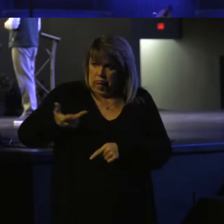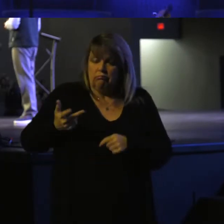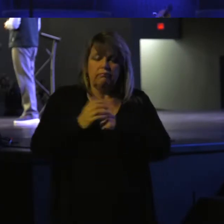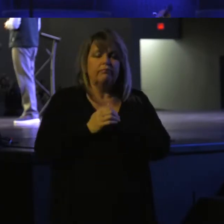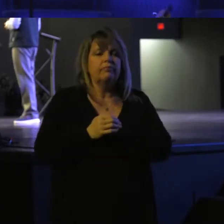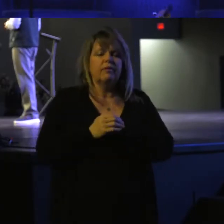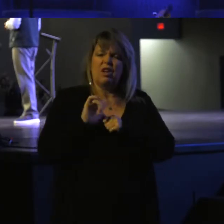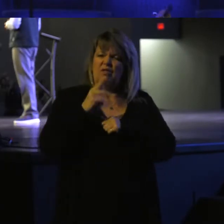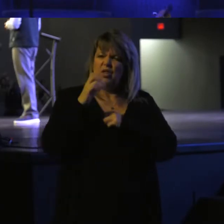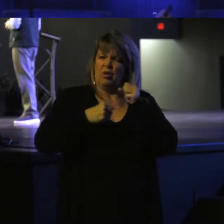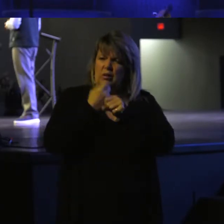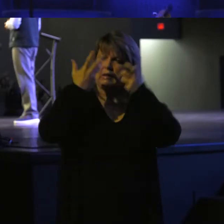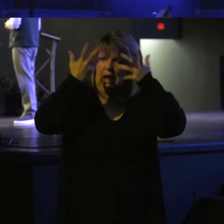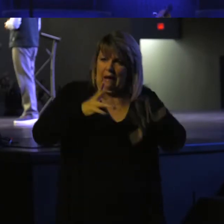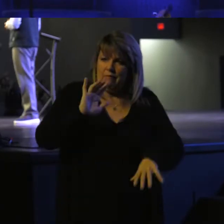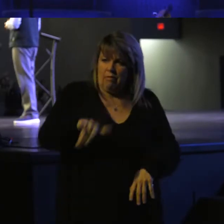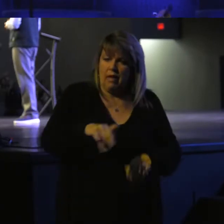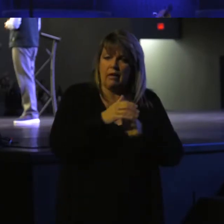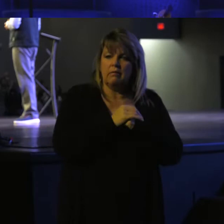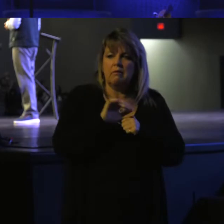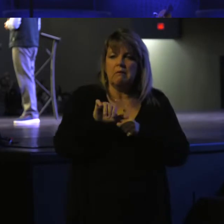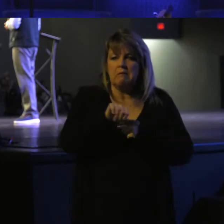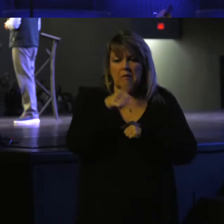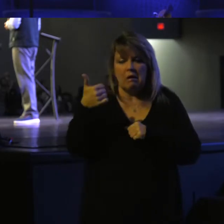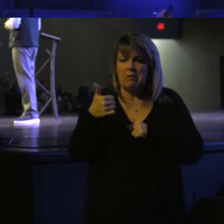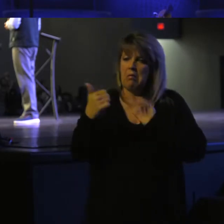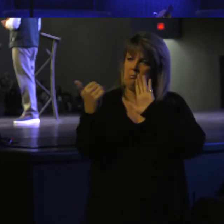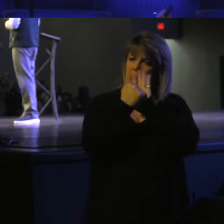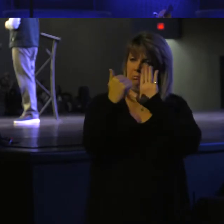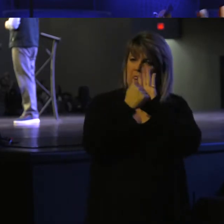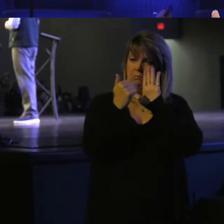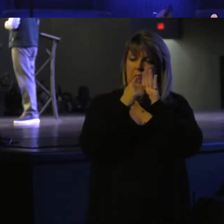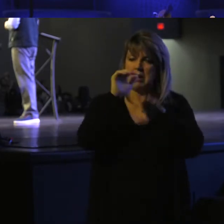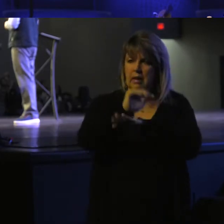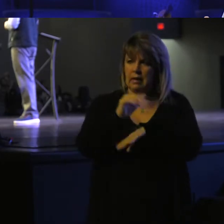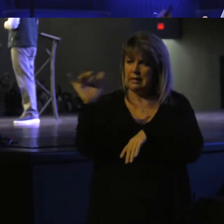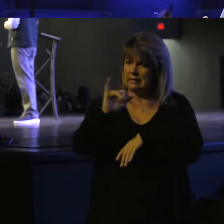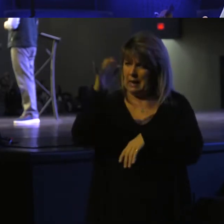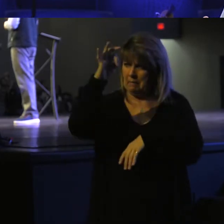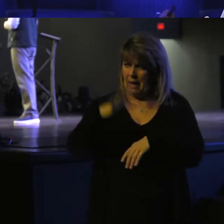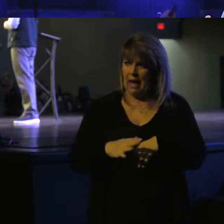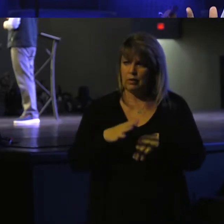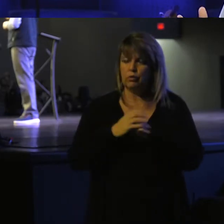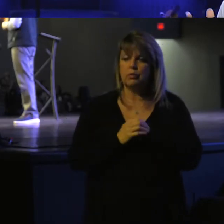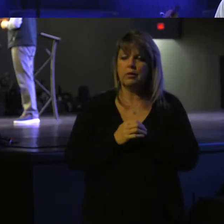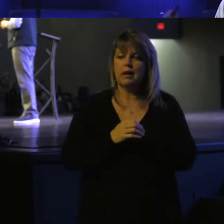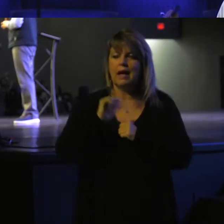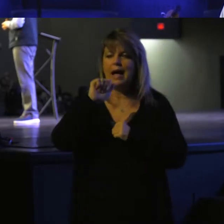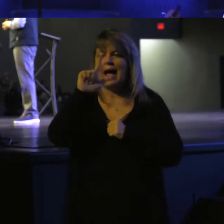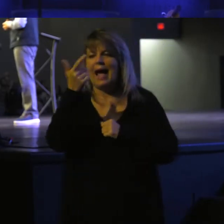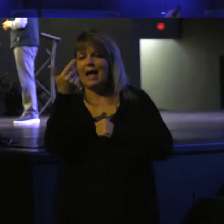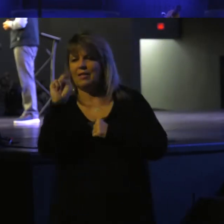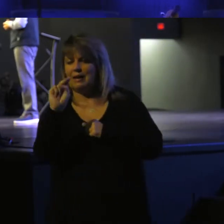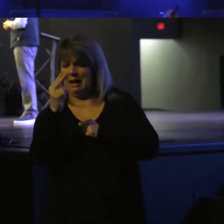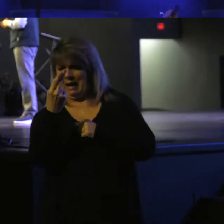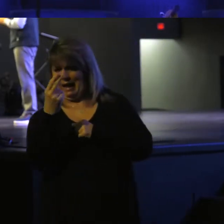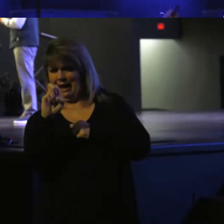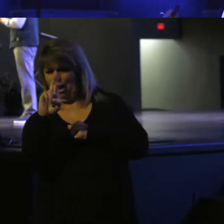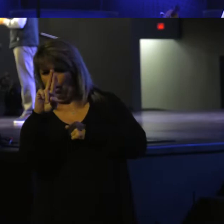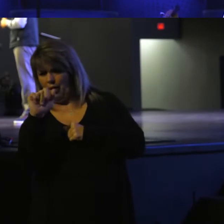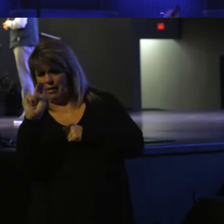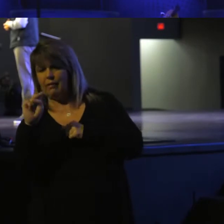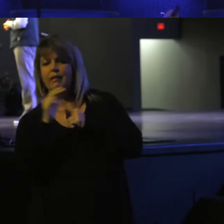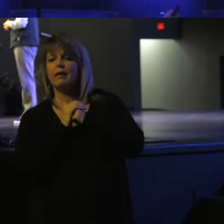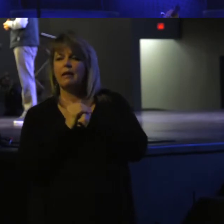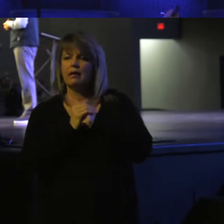that, there was another knock at our door one evening, and it was our pastor, Pastor Alan Harrod, who came